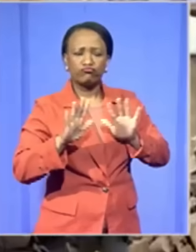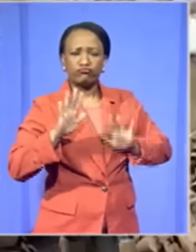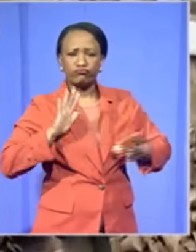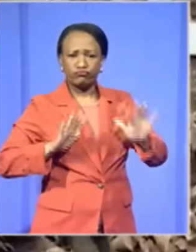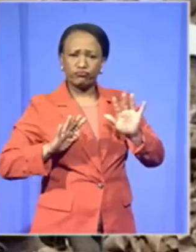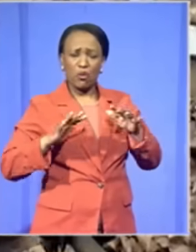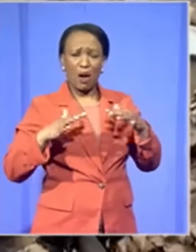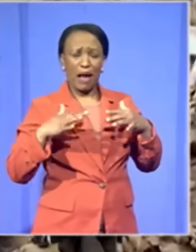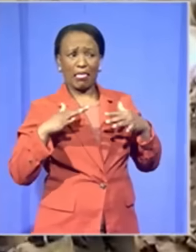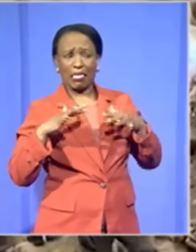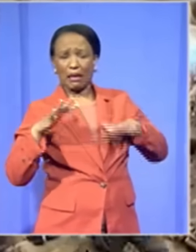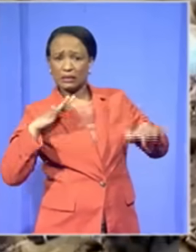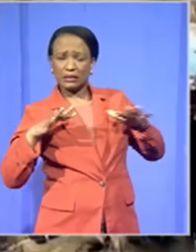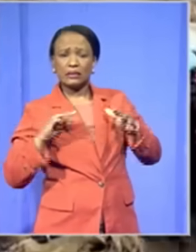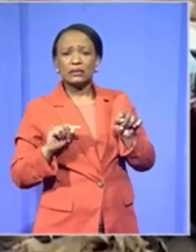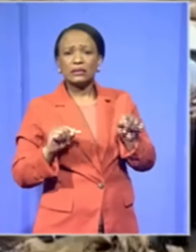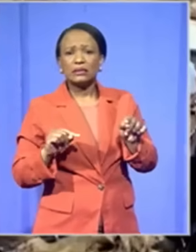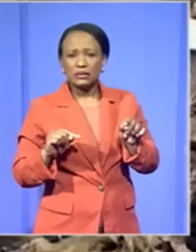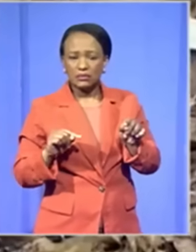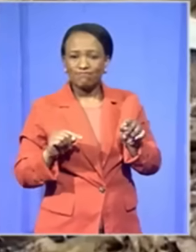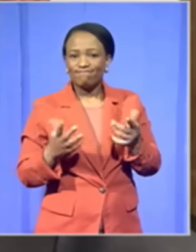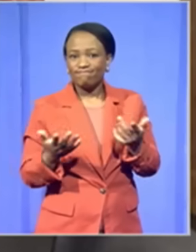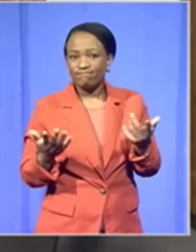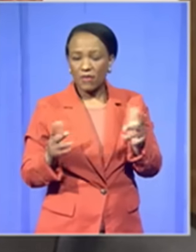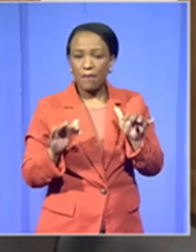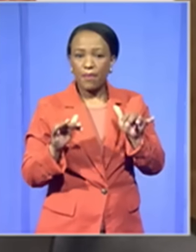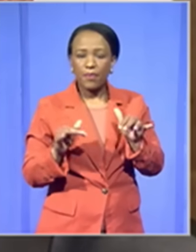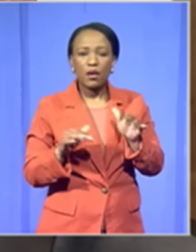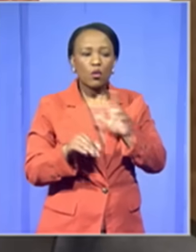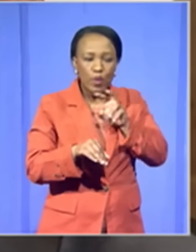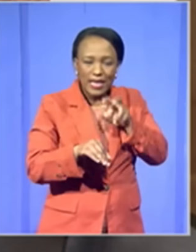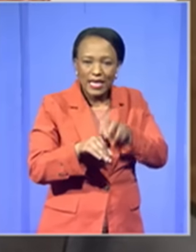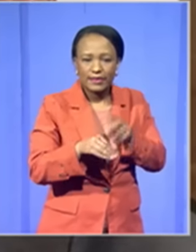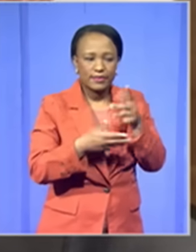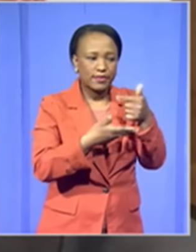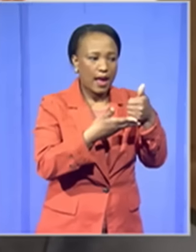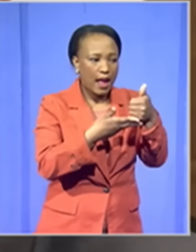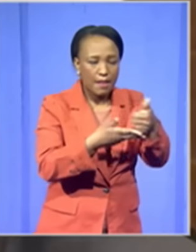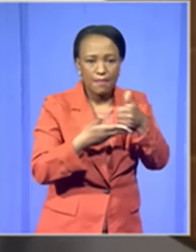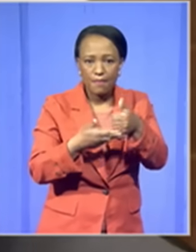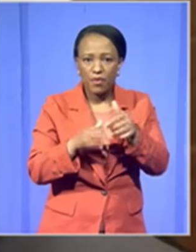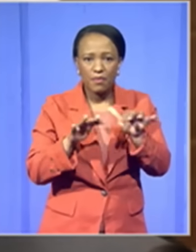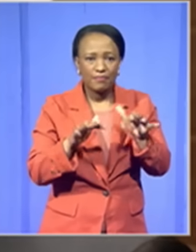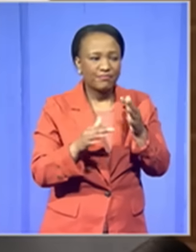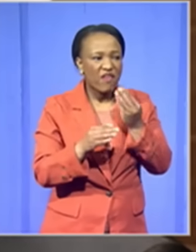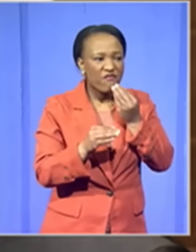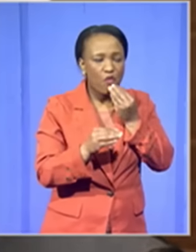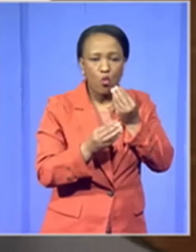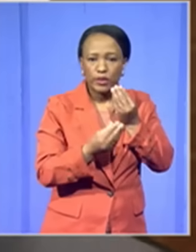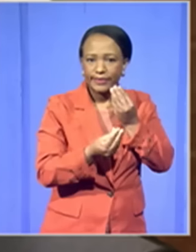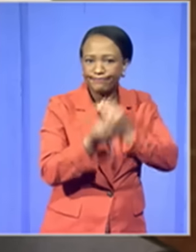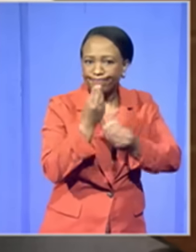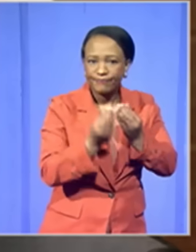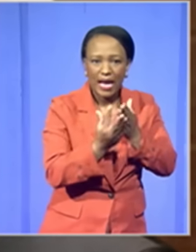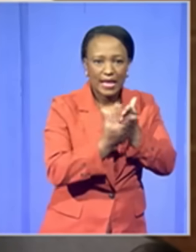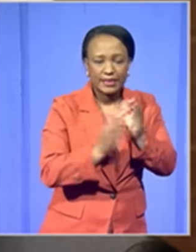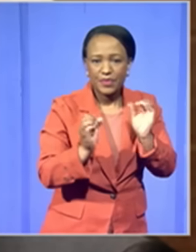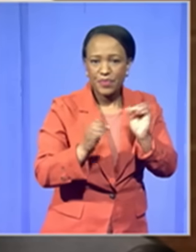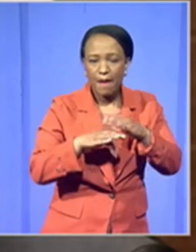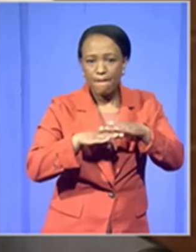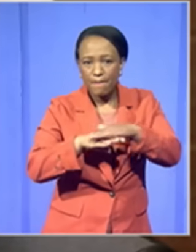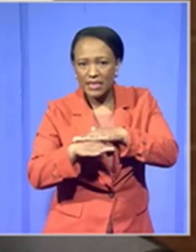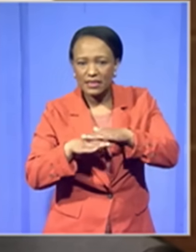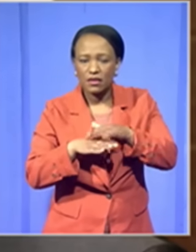have consequences, the more we have the so-called humanitarian needs. People do not have access to the food, to the basics, to the water,